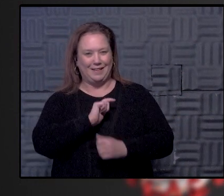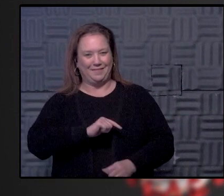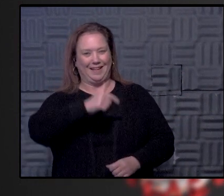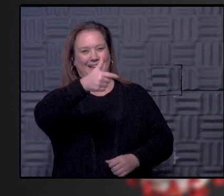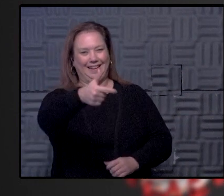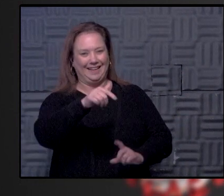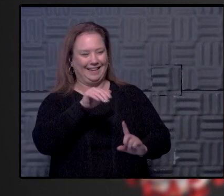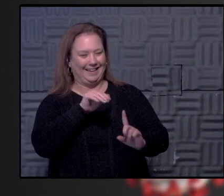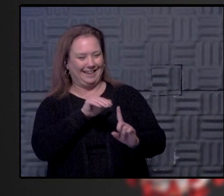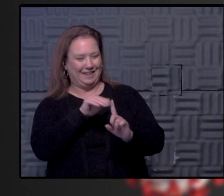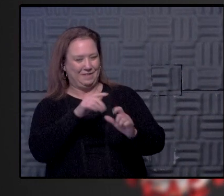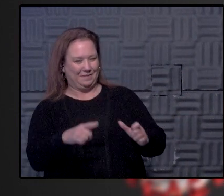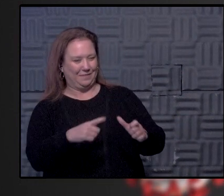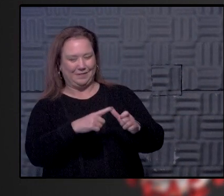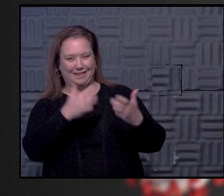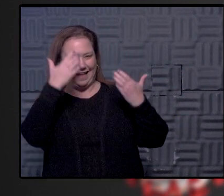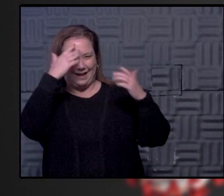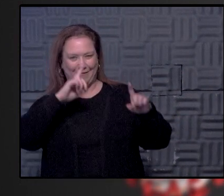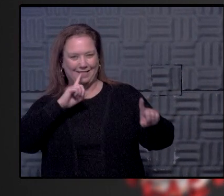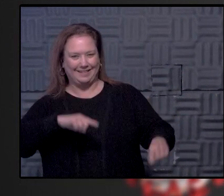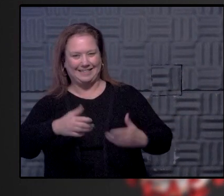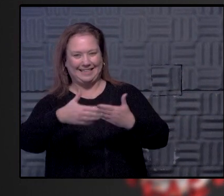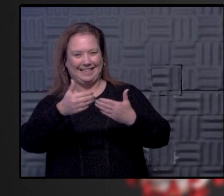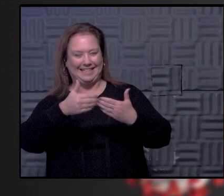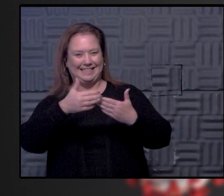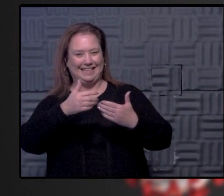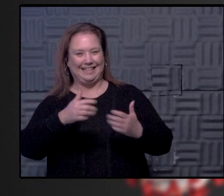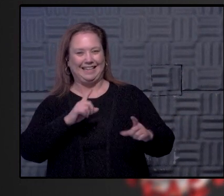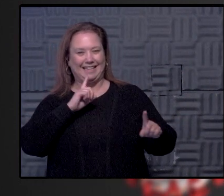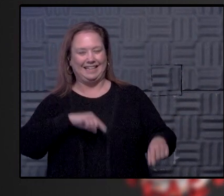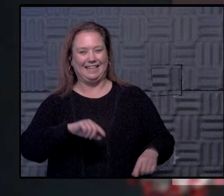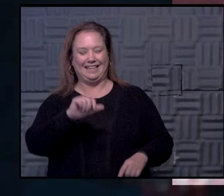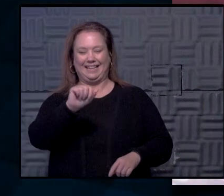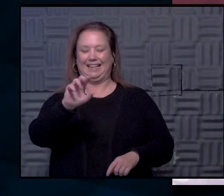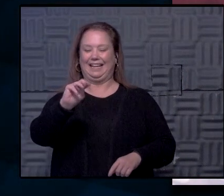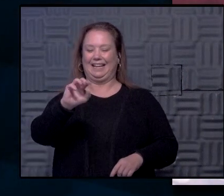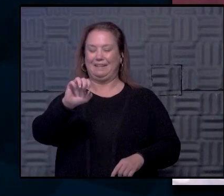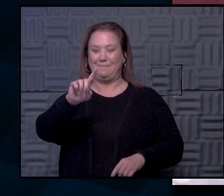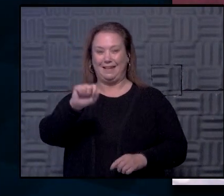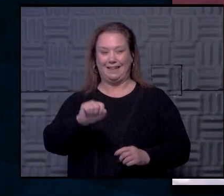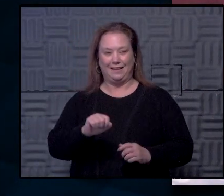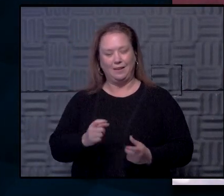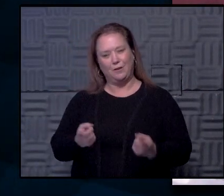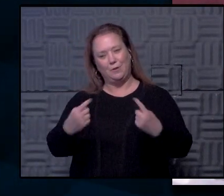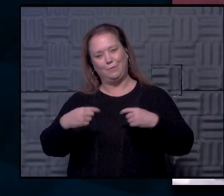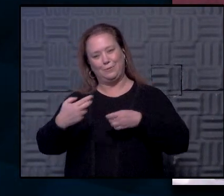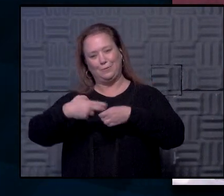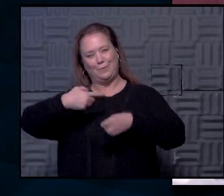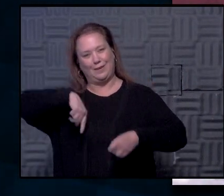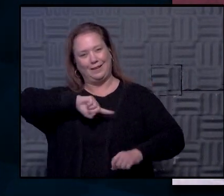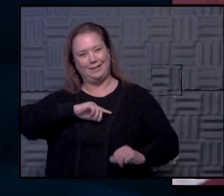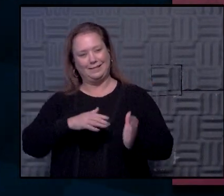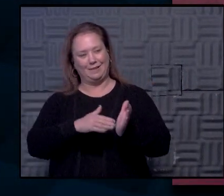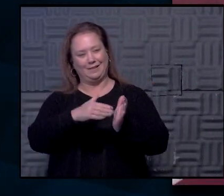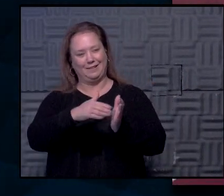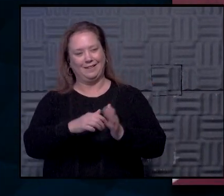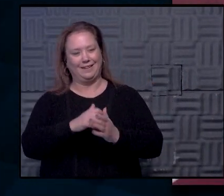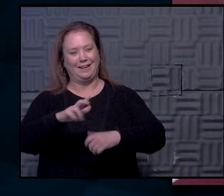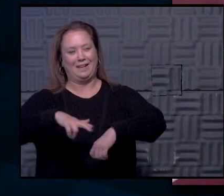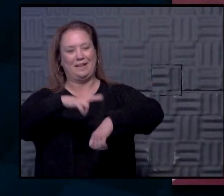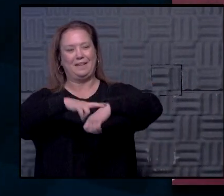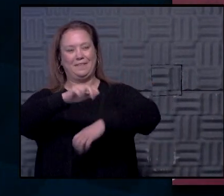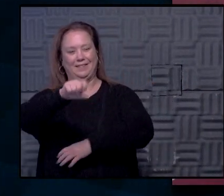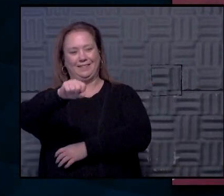I keep coming to you first? Because I don't know the answer. It's an easy answer for us. Yeah. Amanda. Yeah. Can you come on more often, please? Of course.